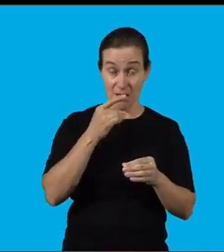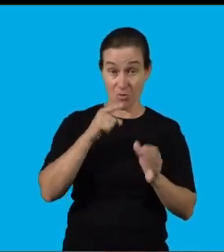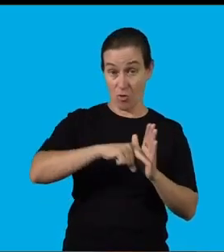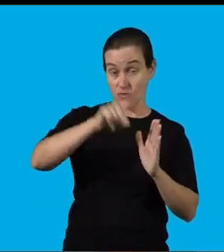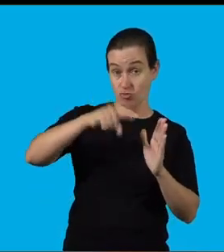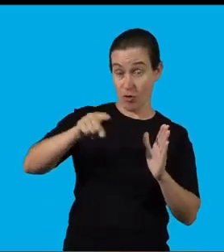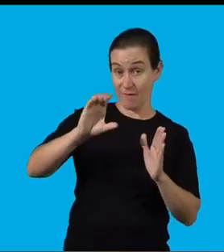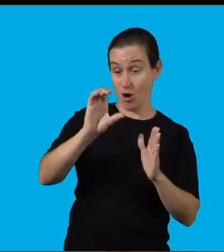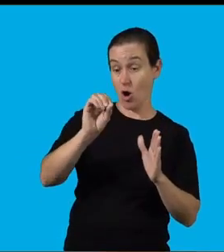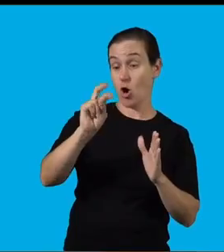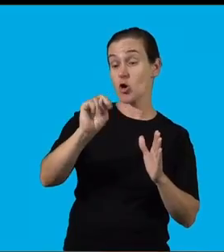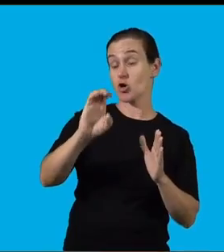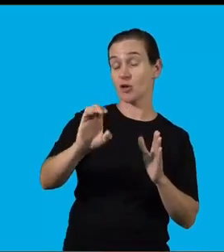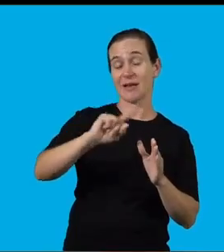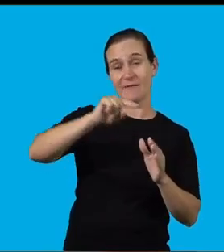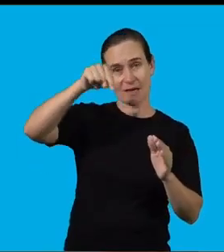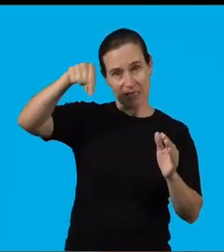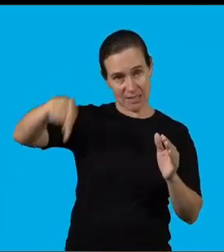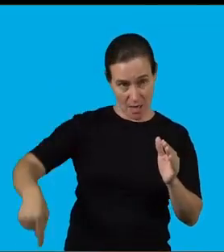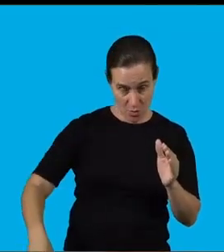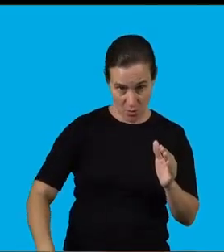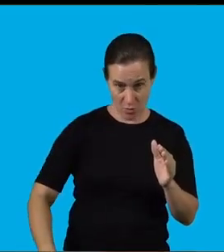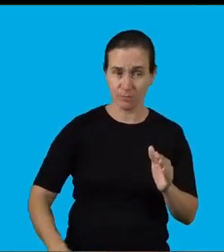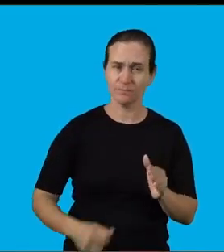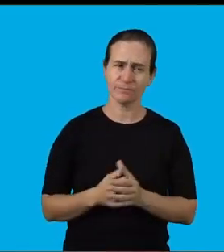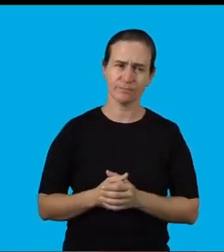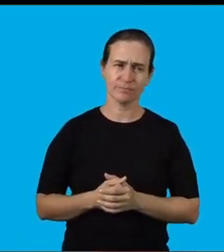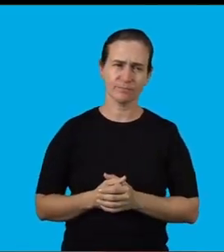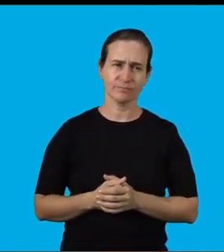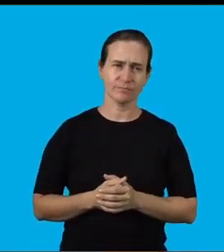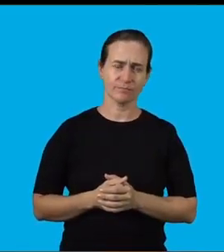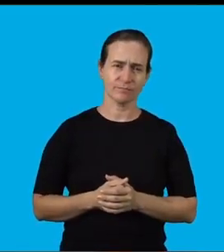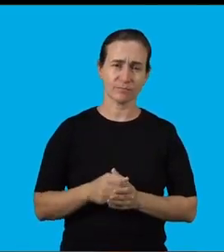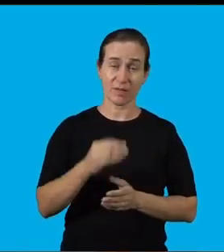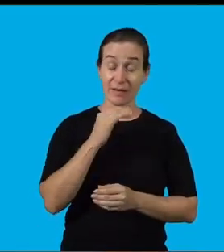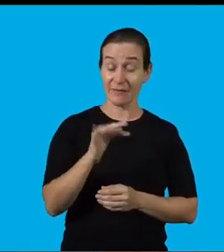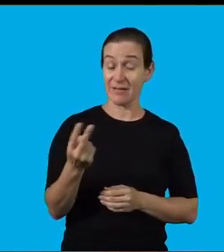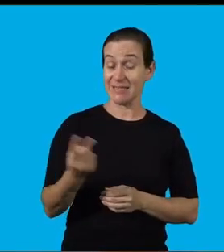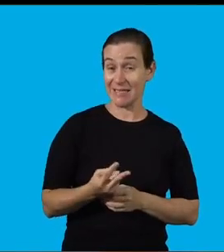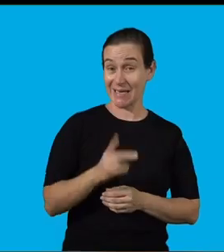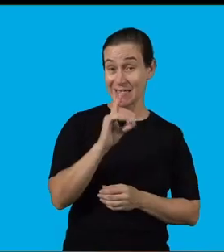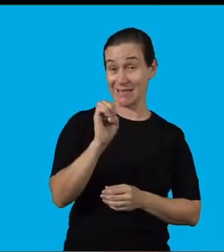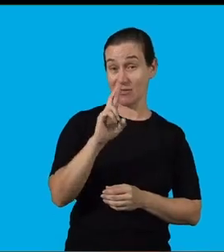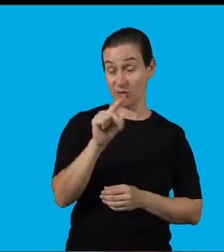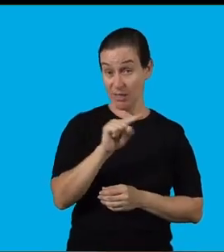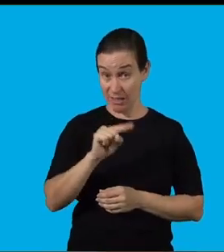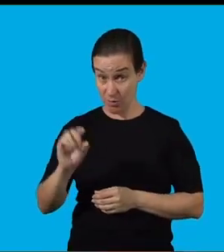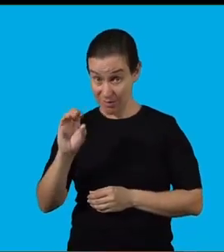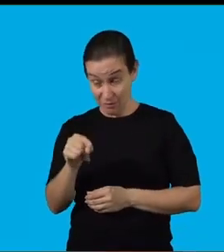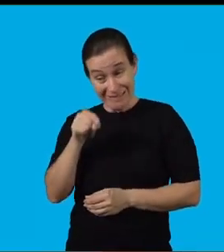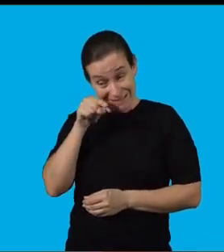concave down? Again, looking at your points of inflection, at the point when the second derivative is equal to 0, you get your